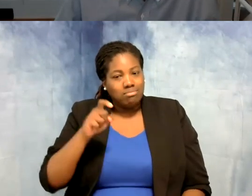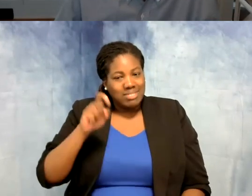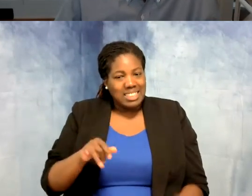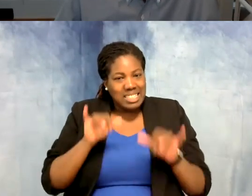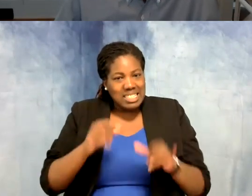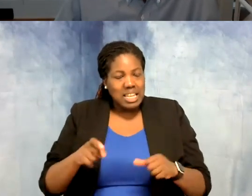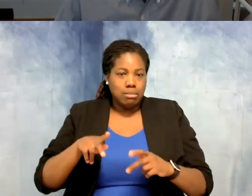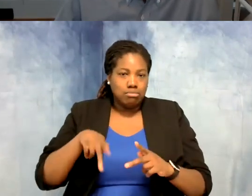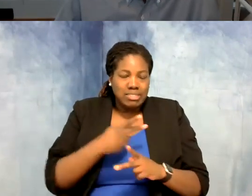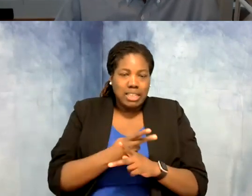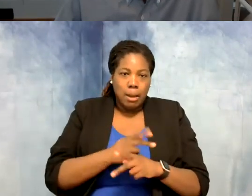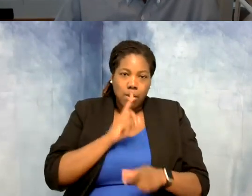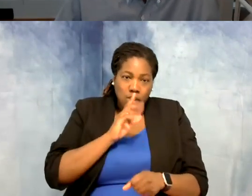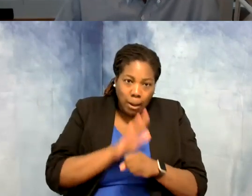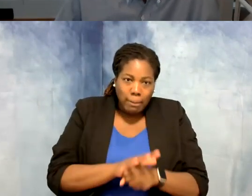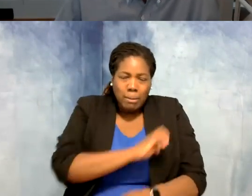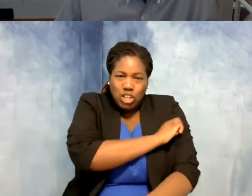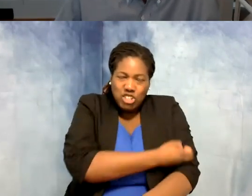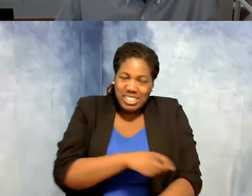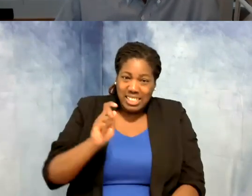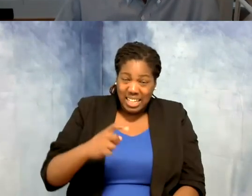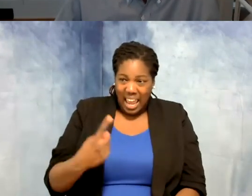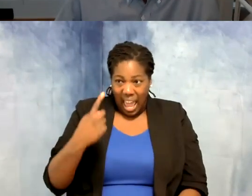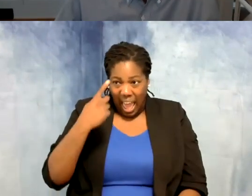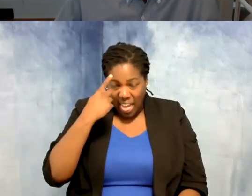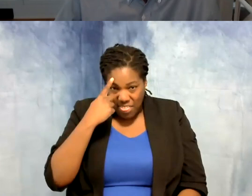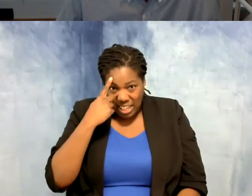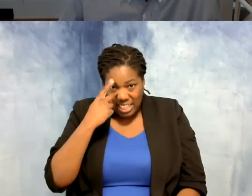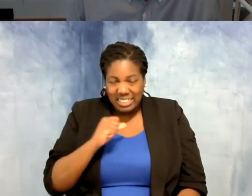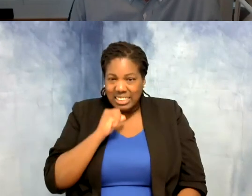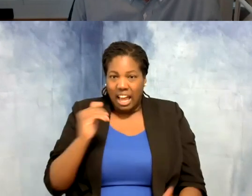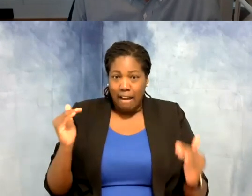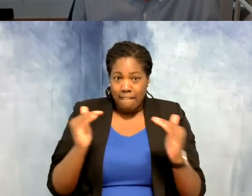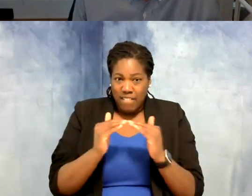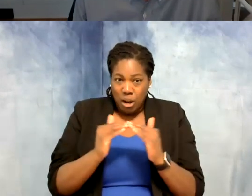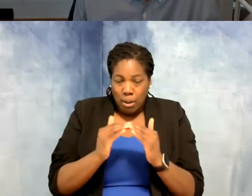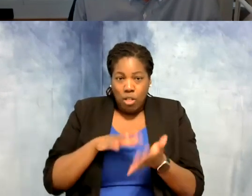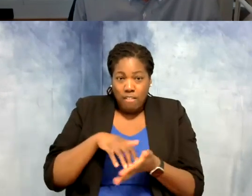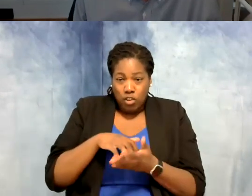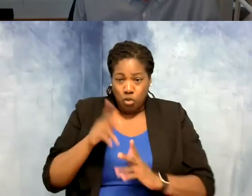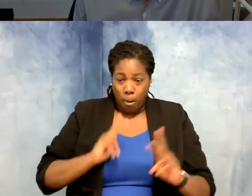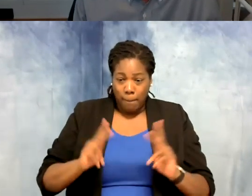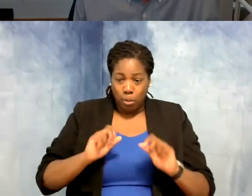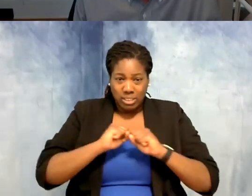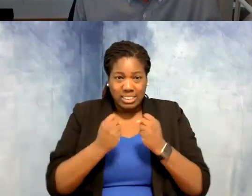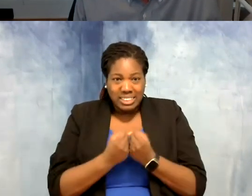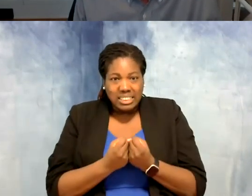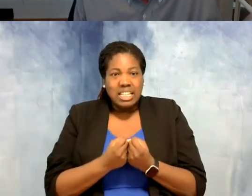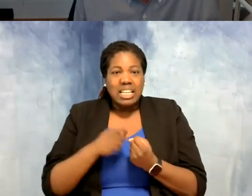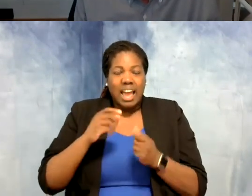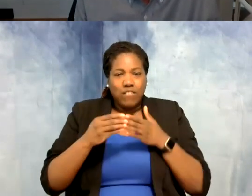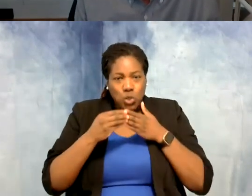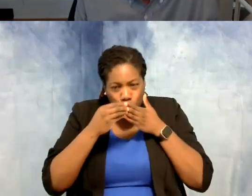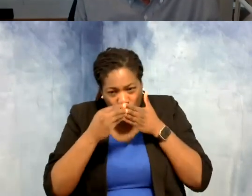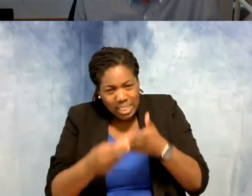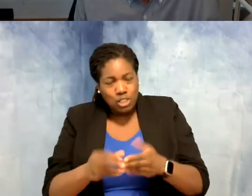commitment, courage, and energy. I think there's something to be said that's unfair about the most vulnerable people in society having to lead the way